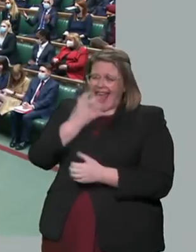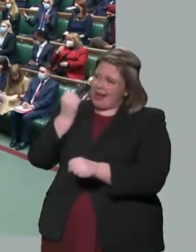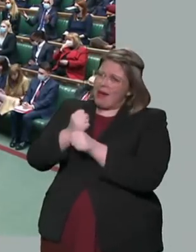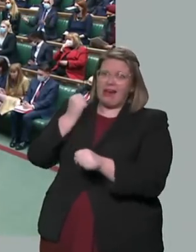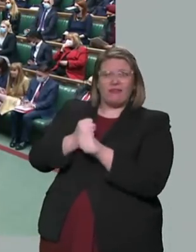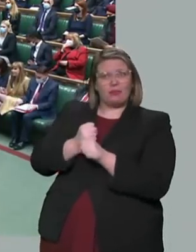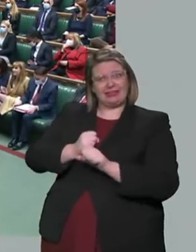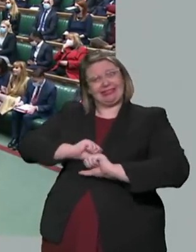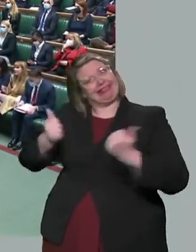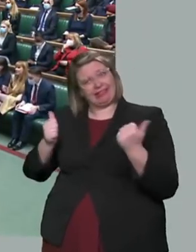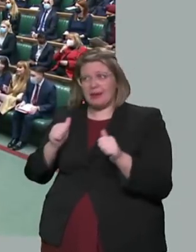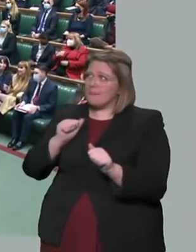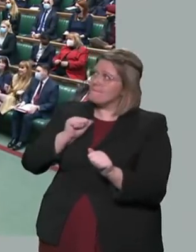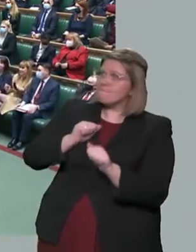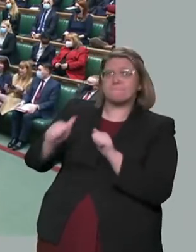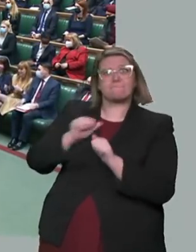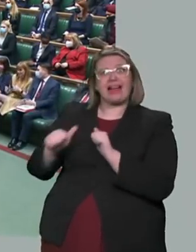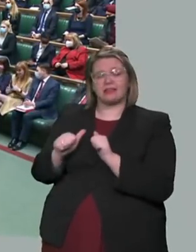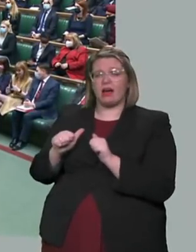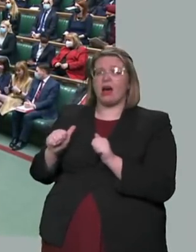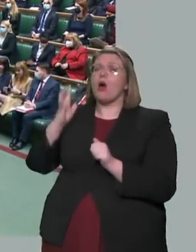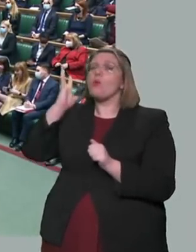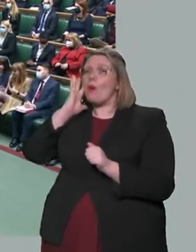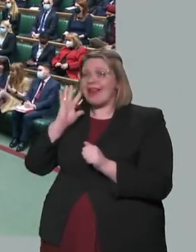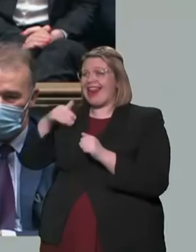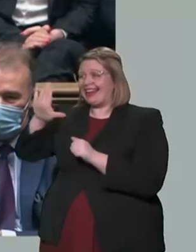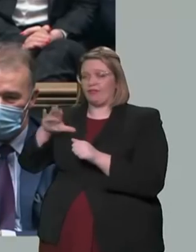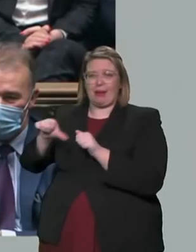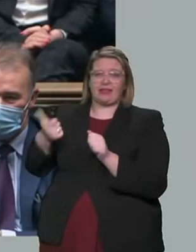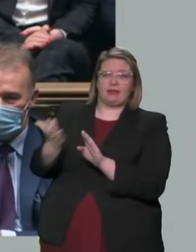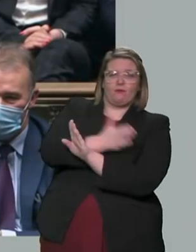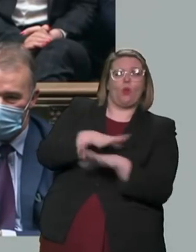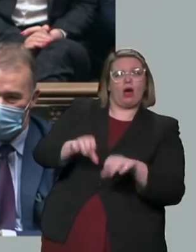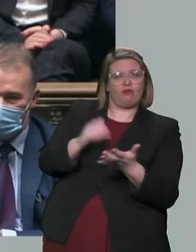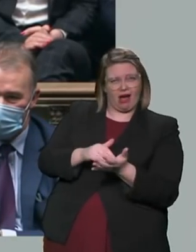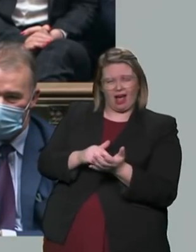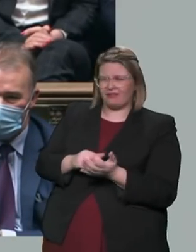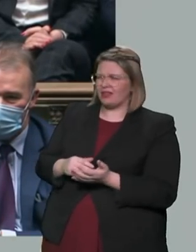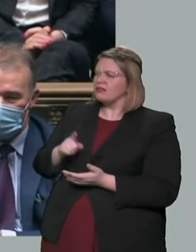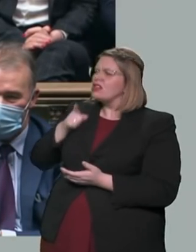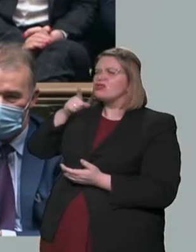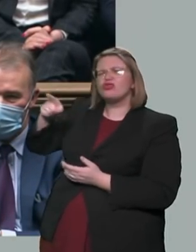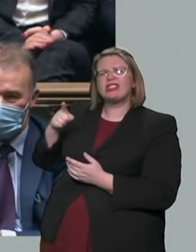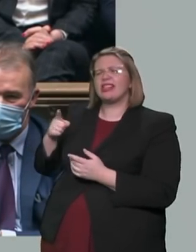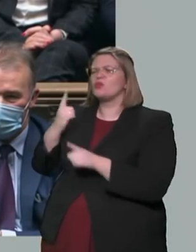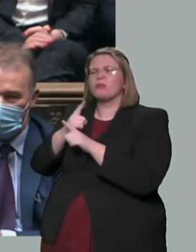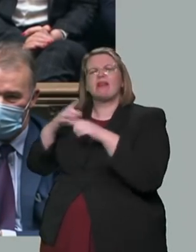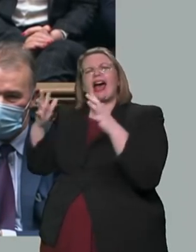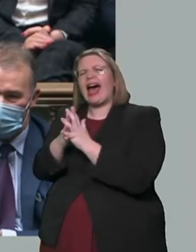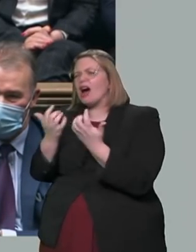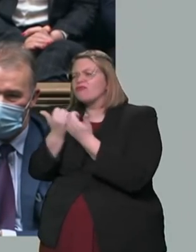that has left office with unemployment lower than when they came in. And what is her answer, Mr. Speaker, to the energy crisis? It is